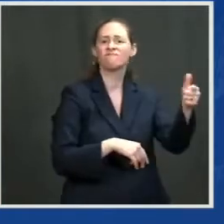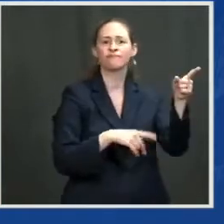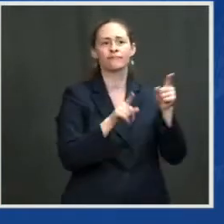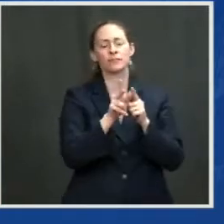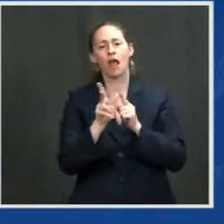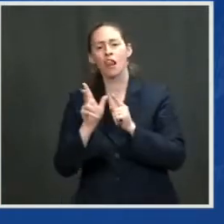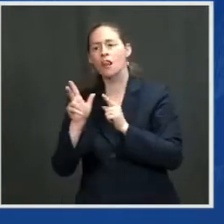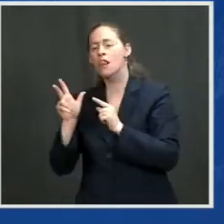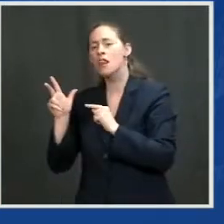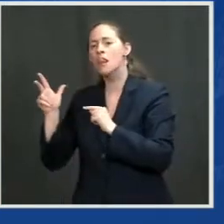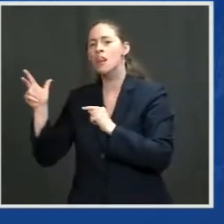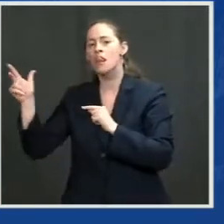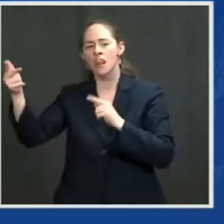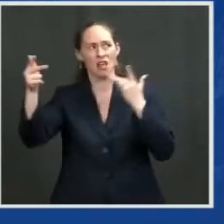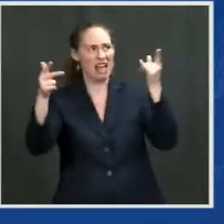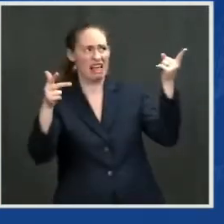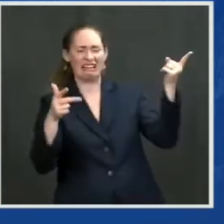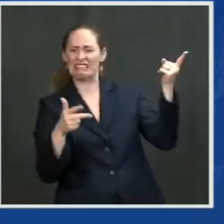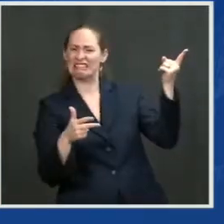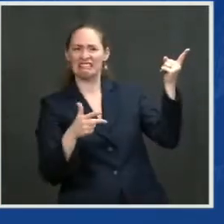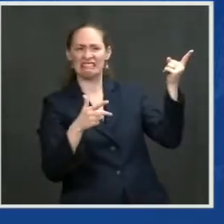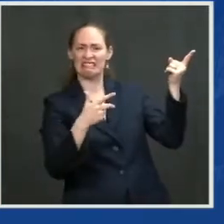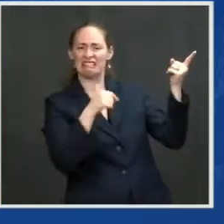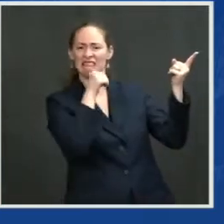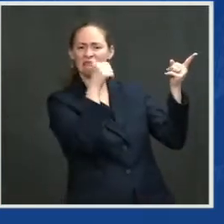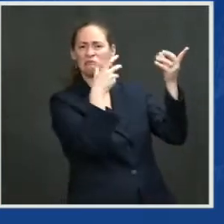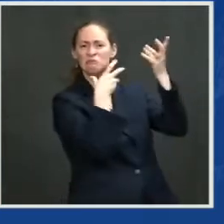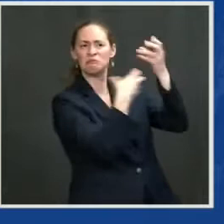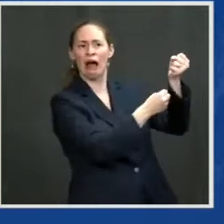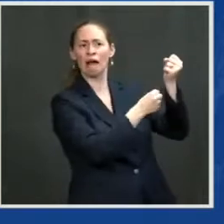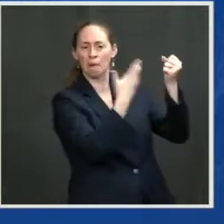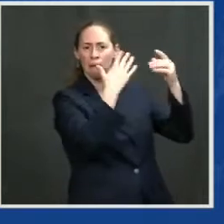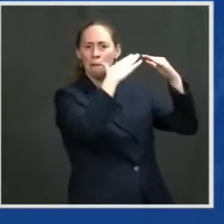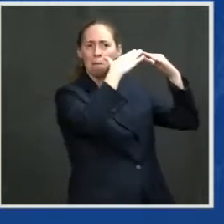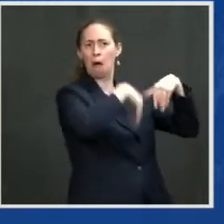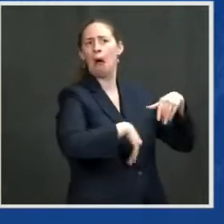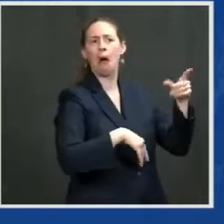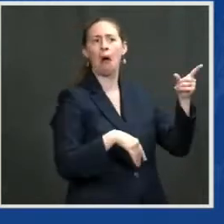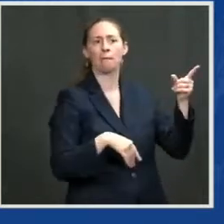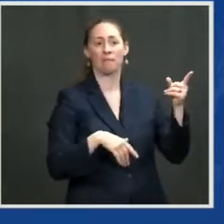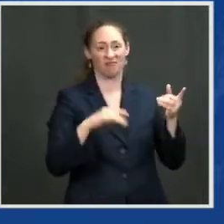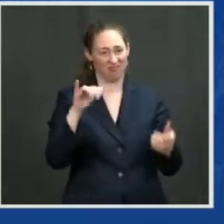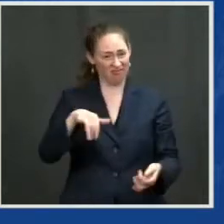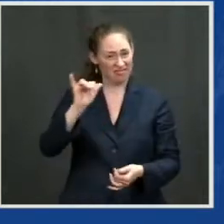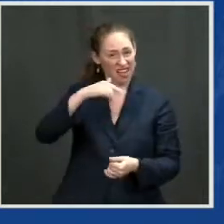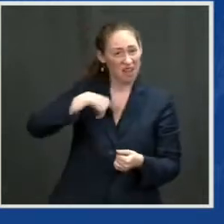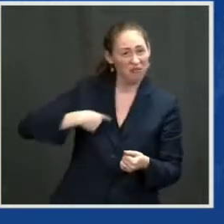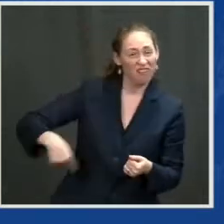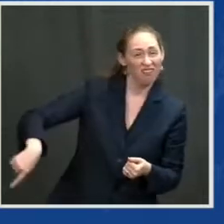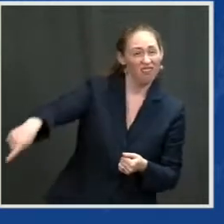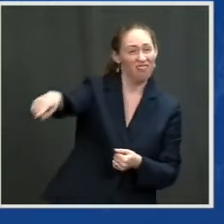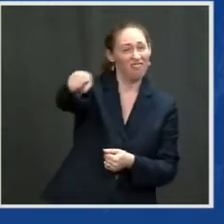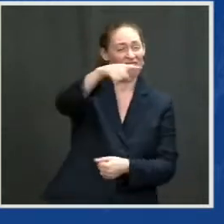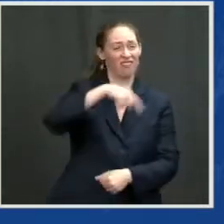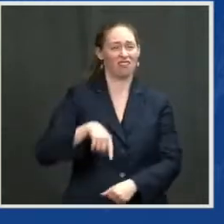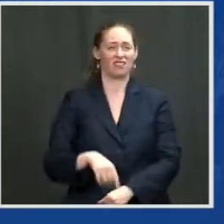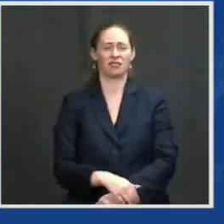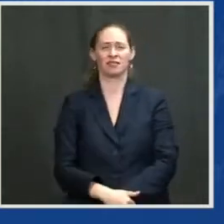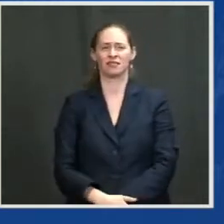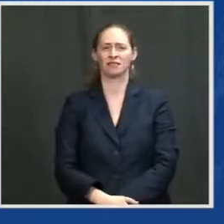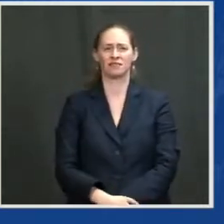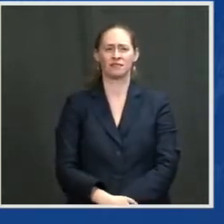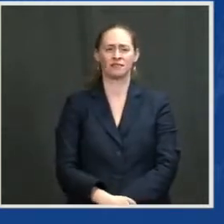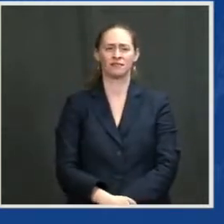over America, big and small, like that. A few years ago, as I said, we found ourselves in a position where it's not just